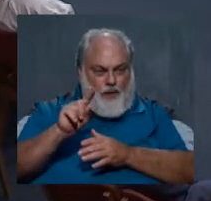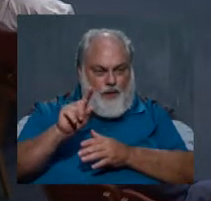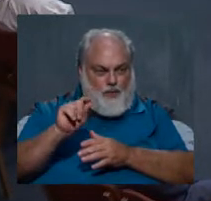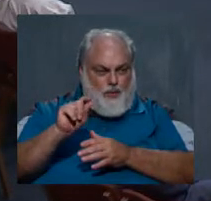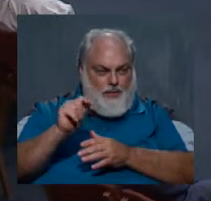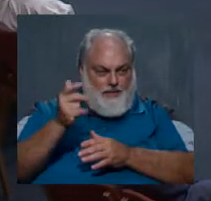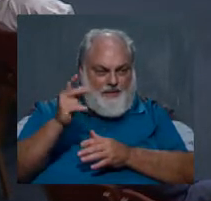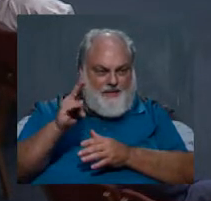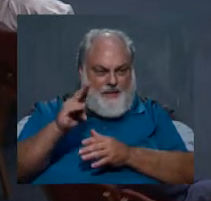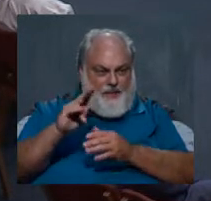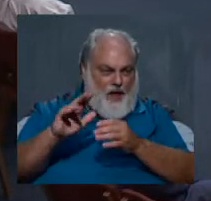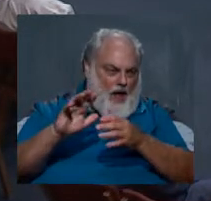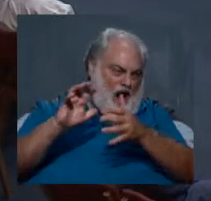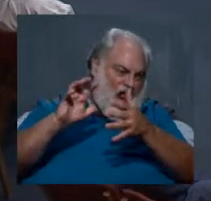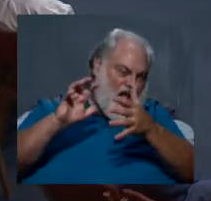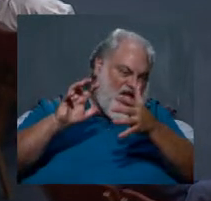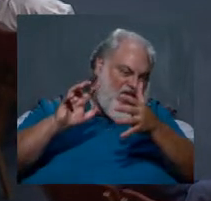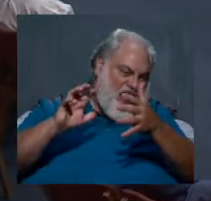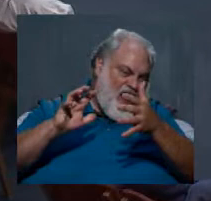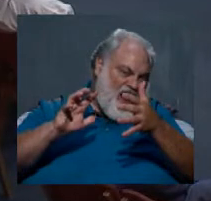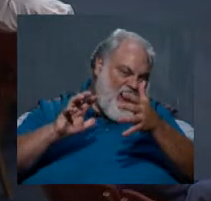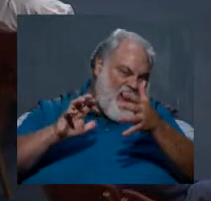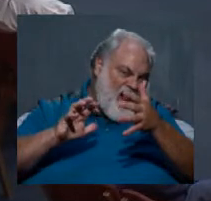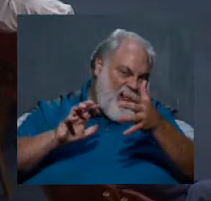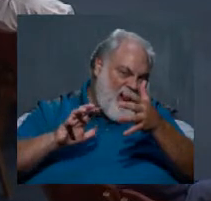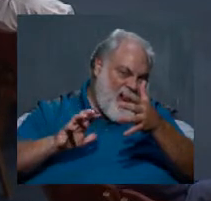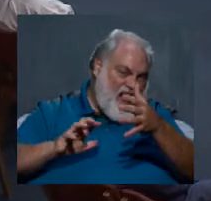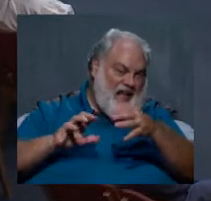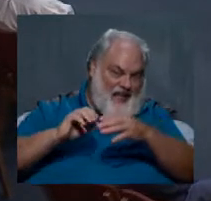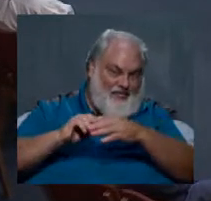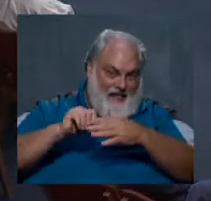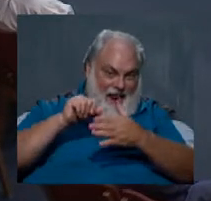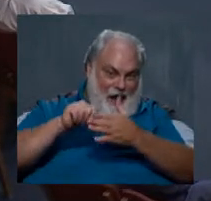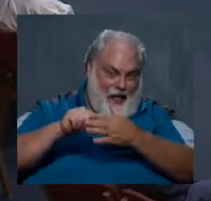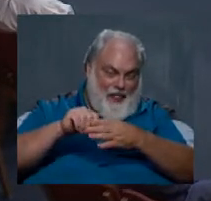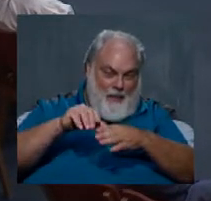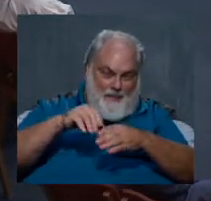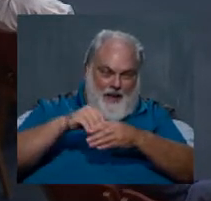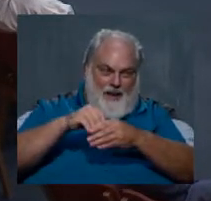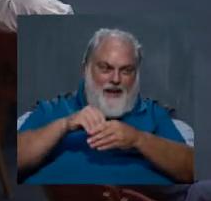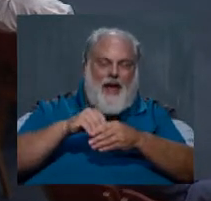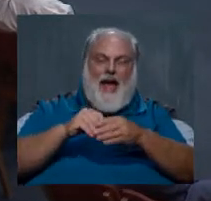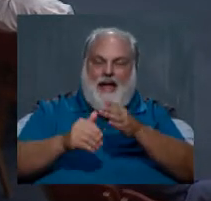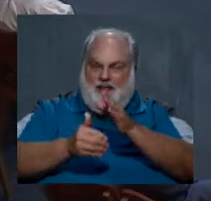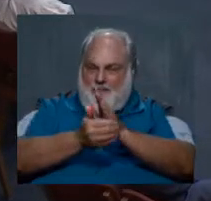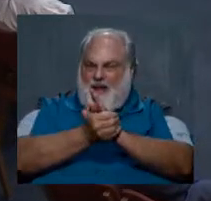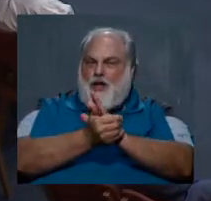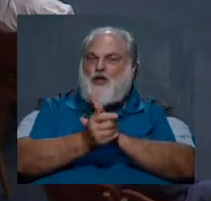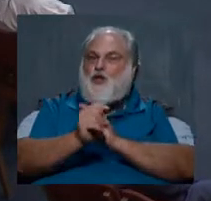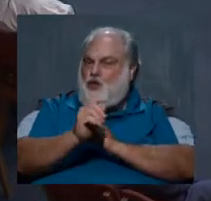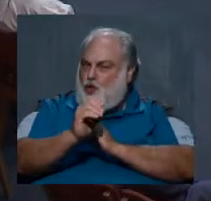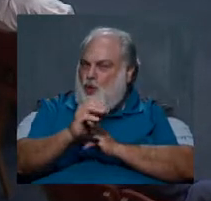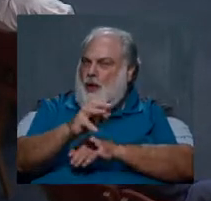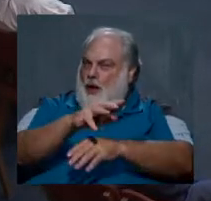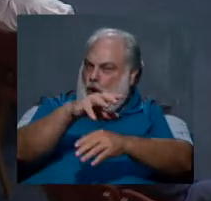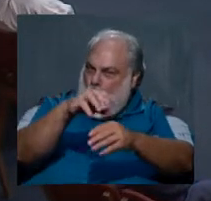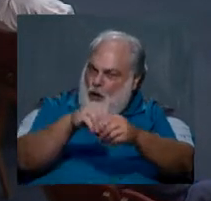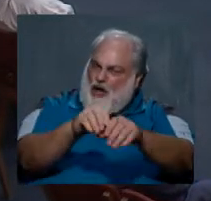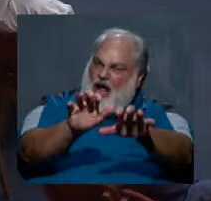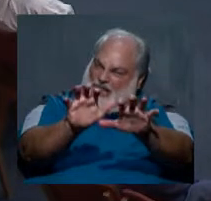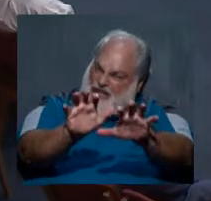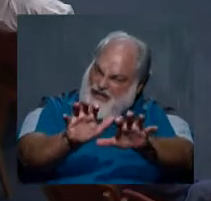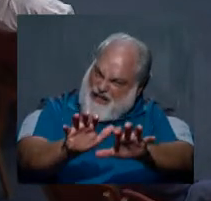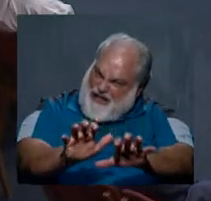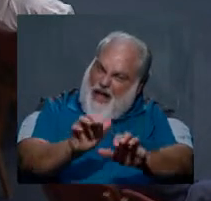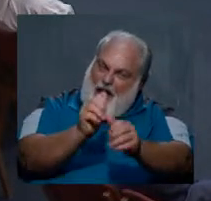2017. Okay, so all of those are in there and they don't need to be? They will be. Yeah, as amended to include. Okay. Everything